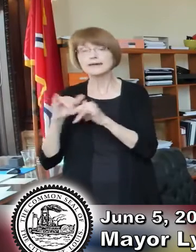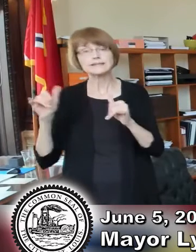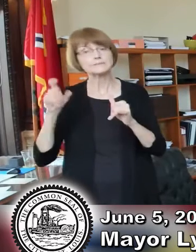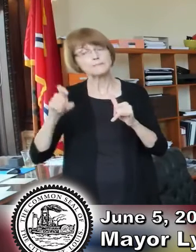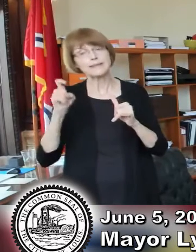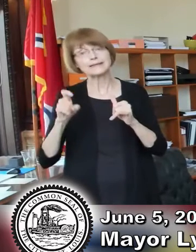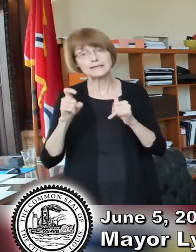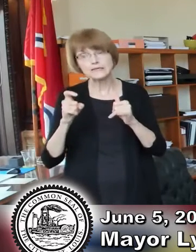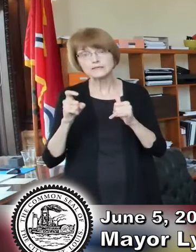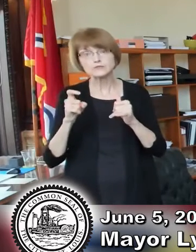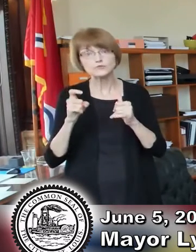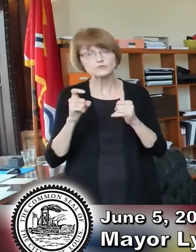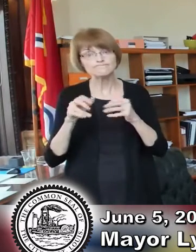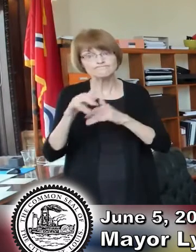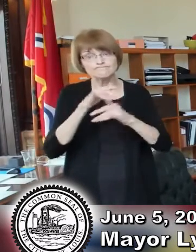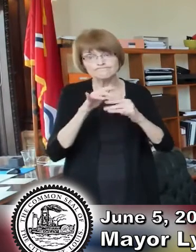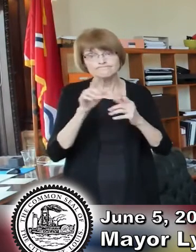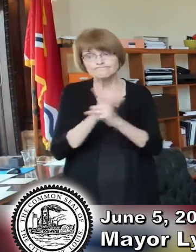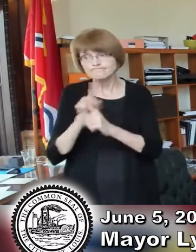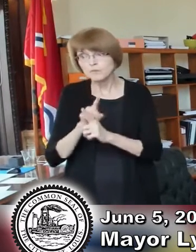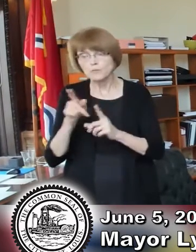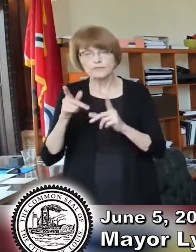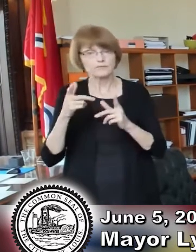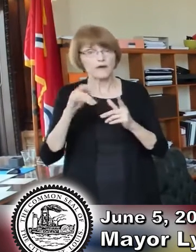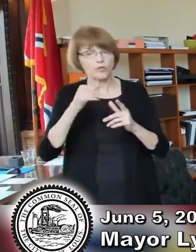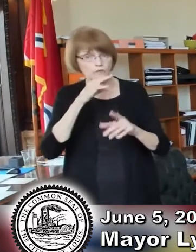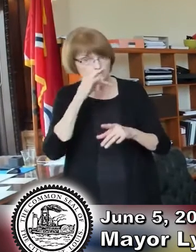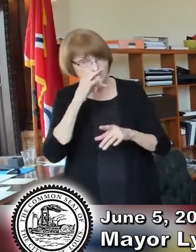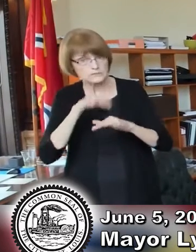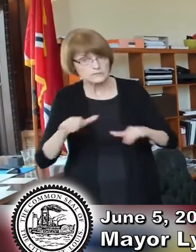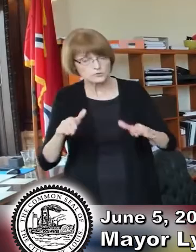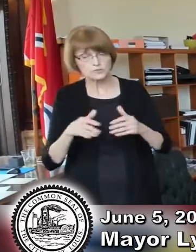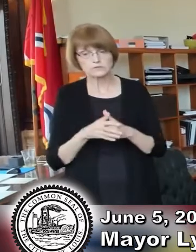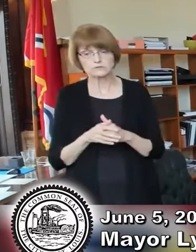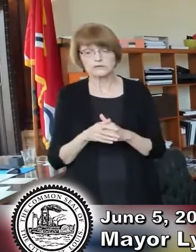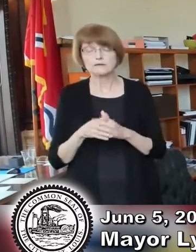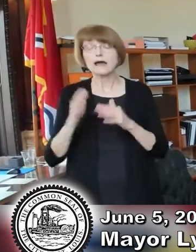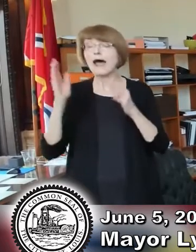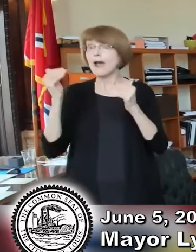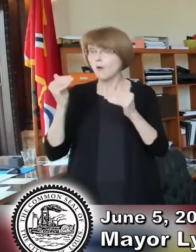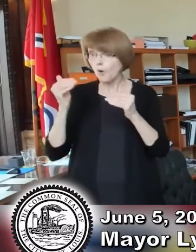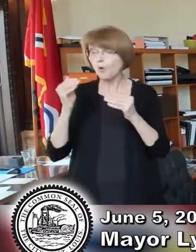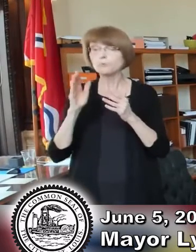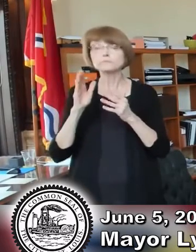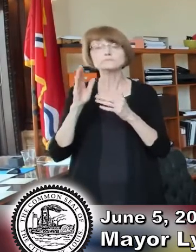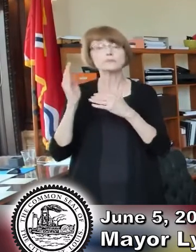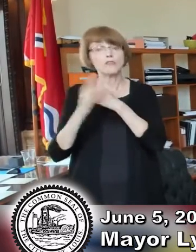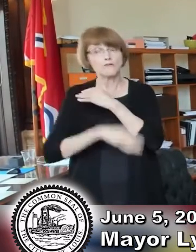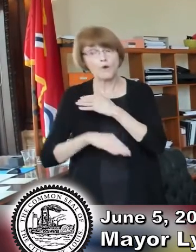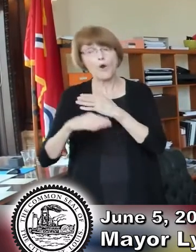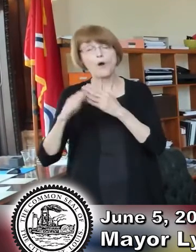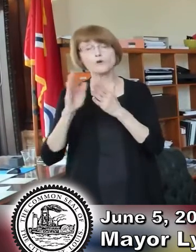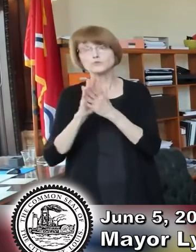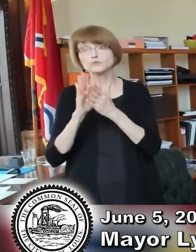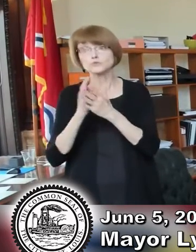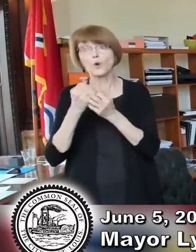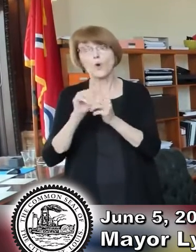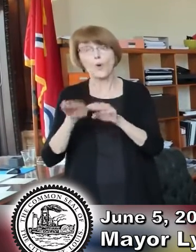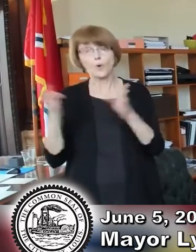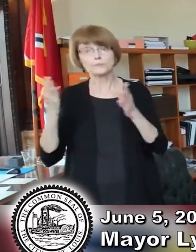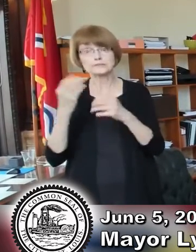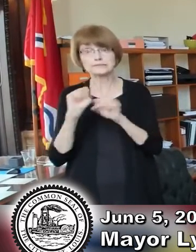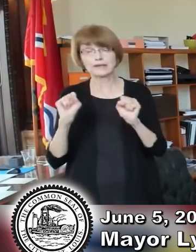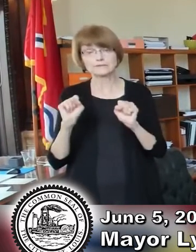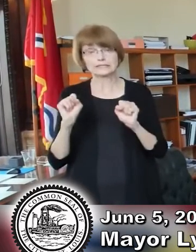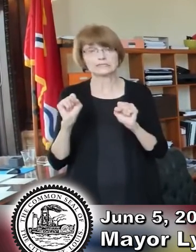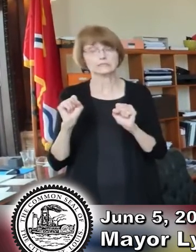I hope that schools are able to safely open, but that's still developing. I mean, here we are on, June the 5th.